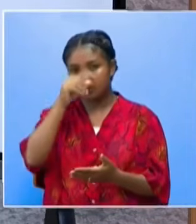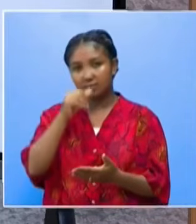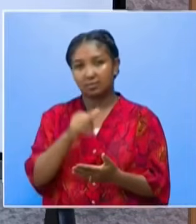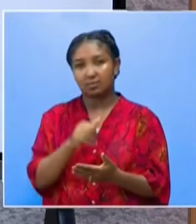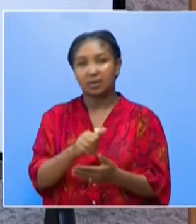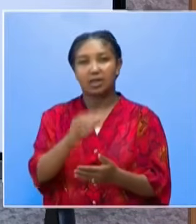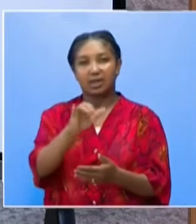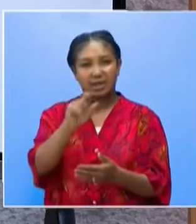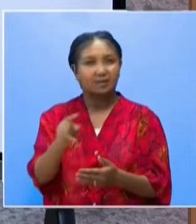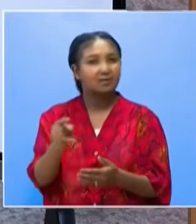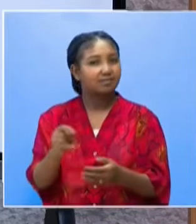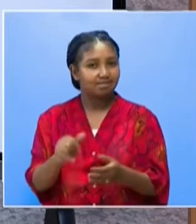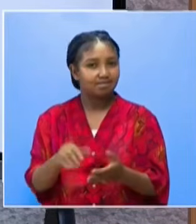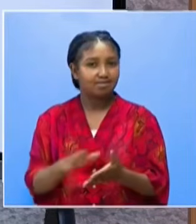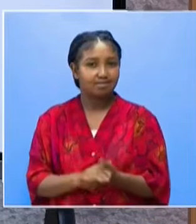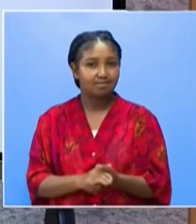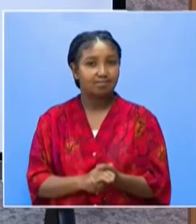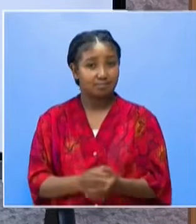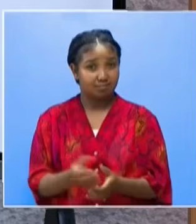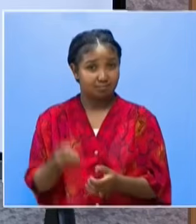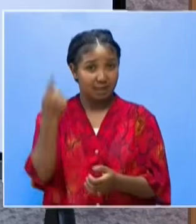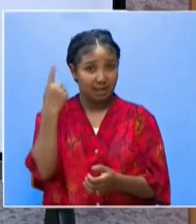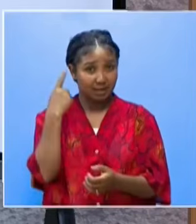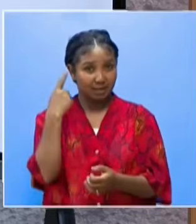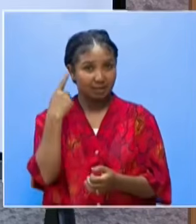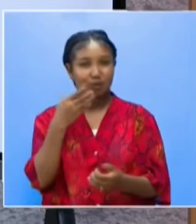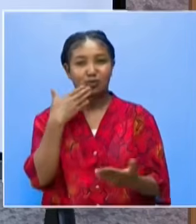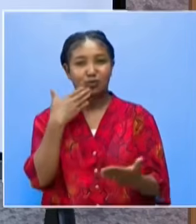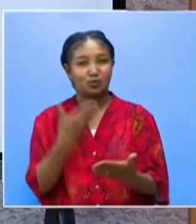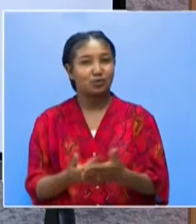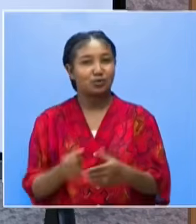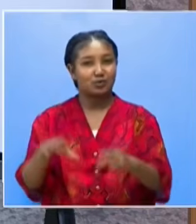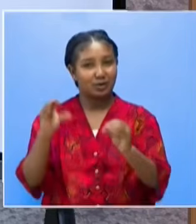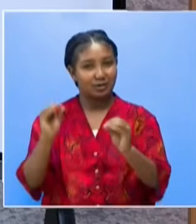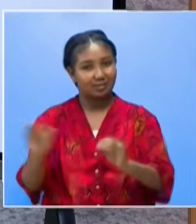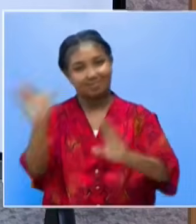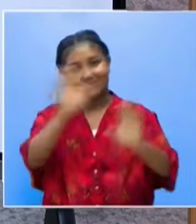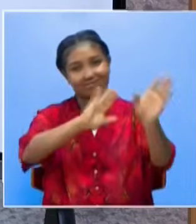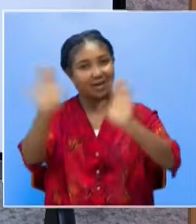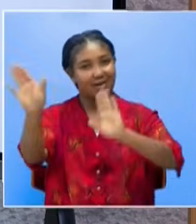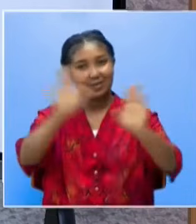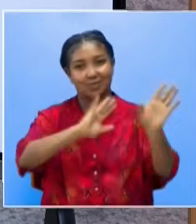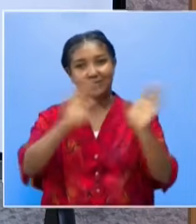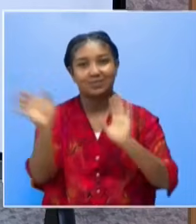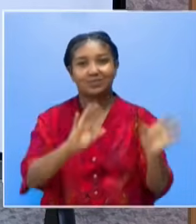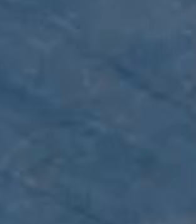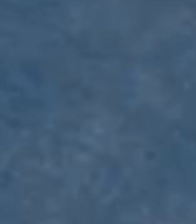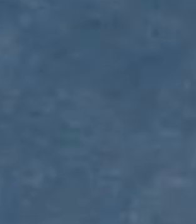yet and so forth. Am I right? Good students. Thank you. See you.